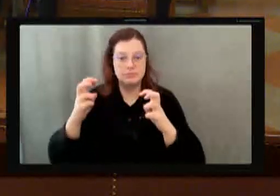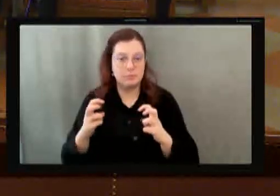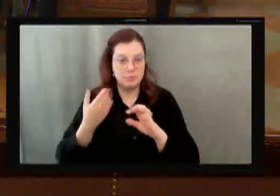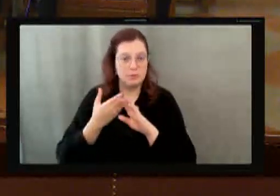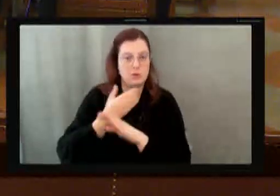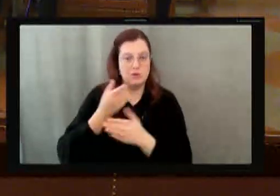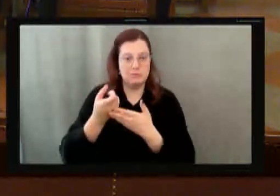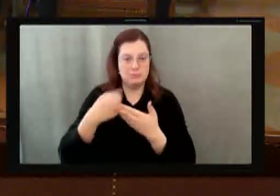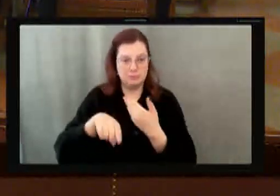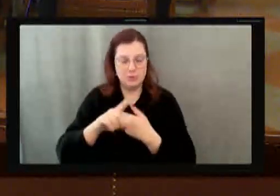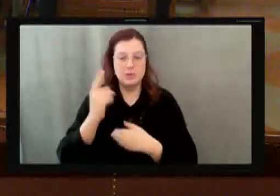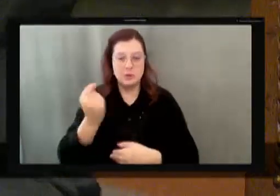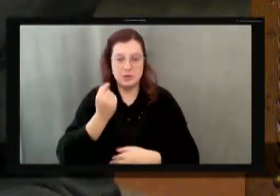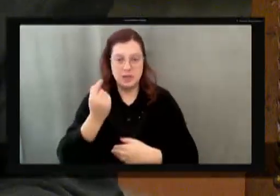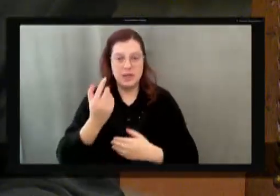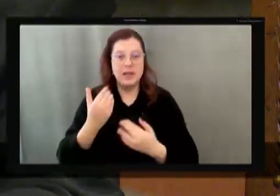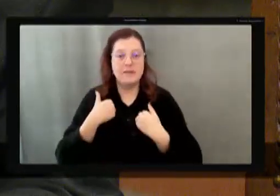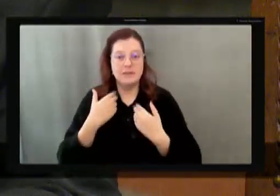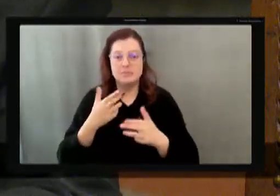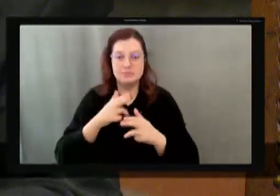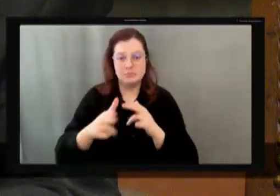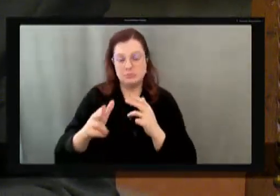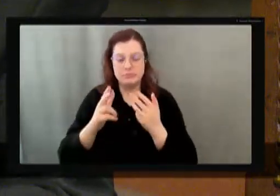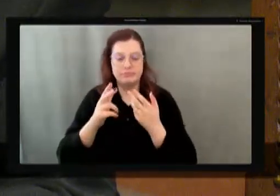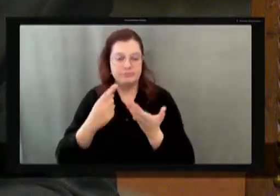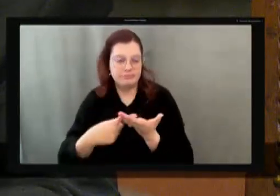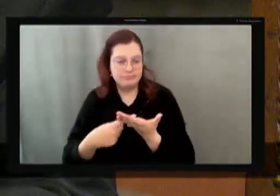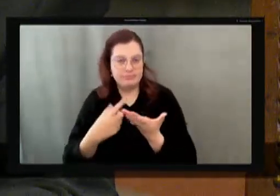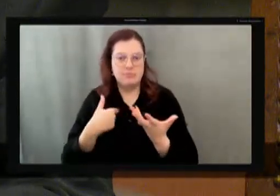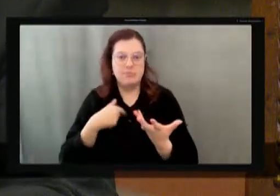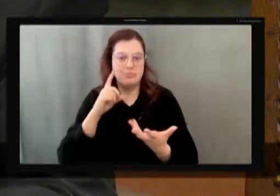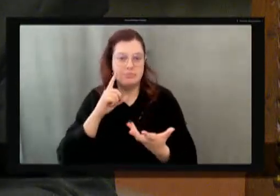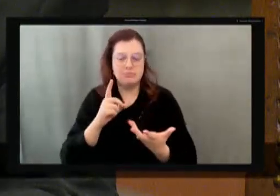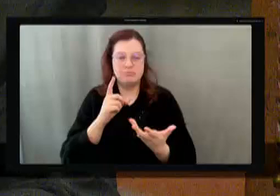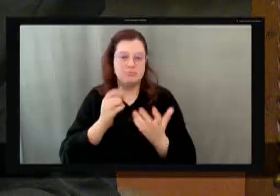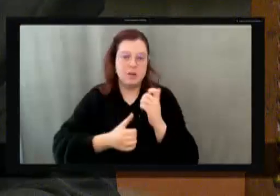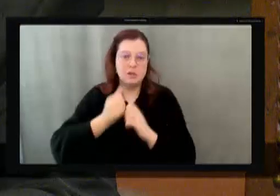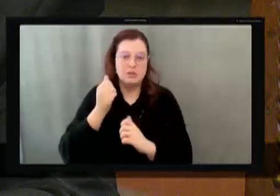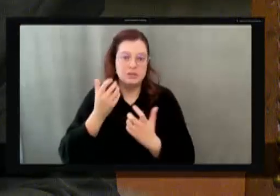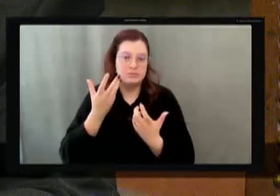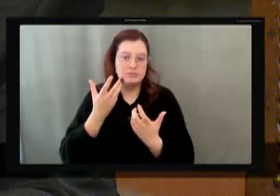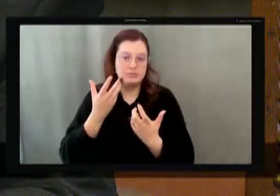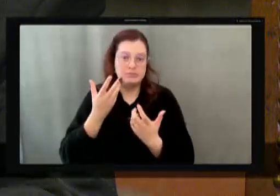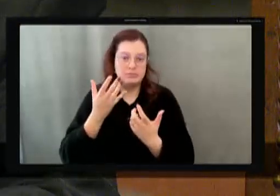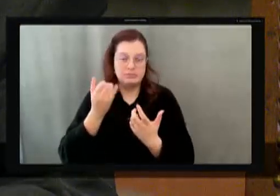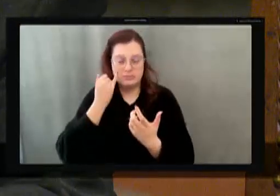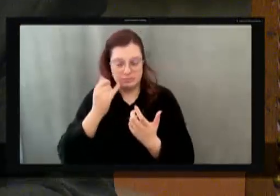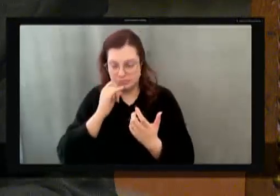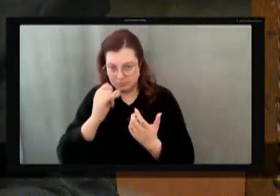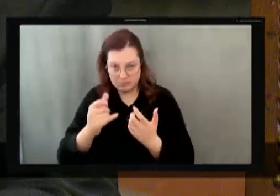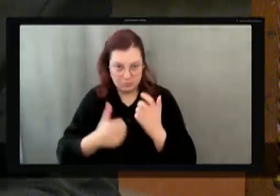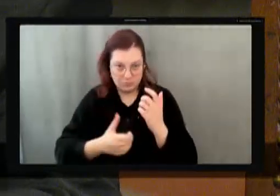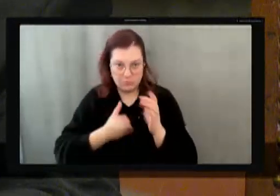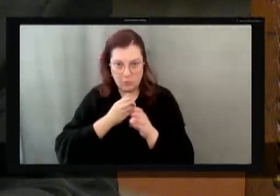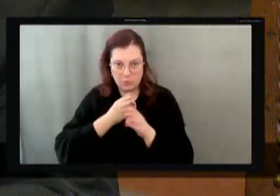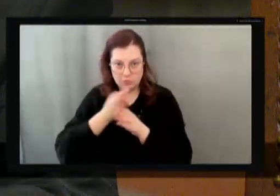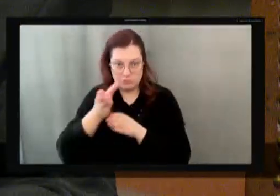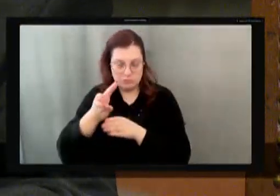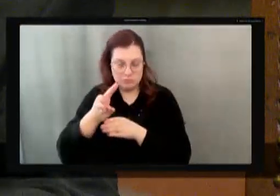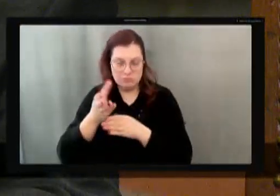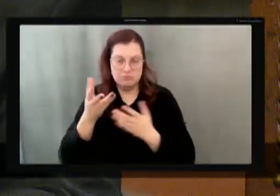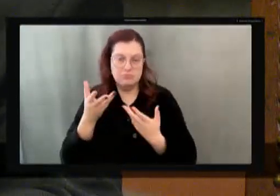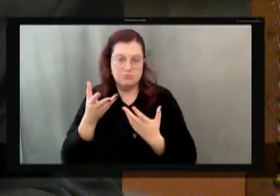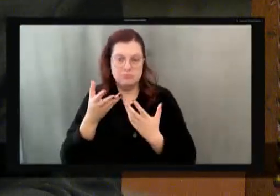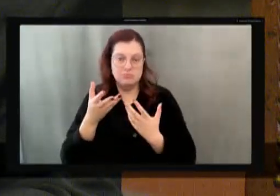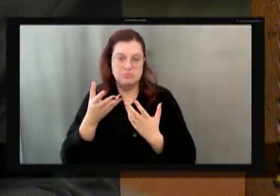and kind of just get a briefing, being that I think almost the majority, if not the plurality of the properties that we're discussing today